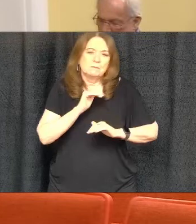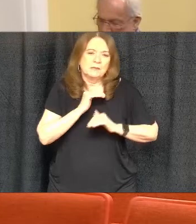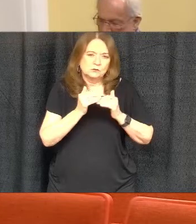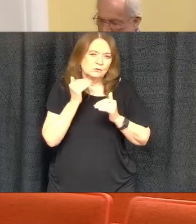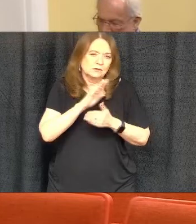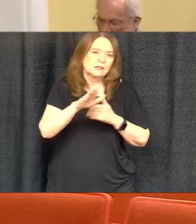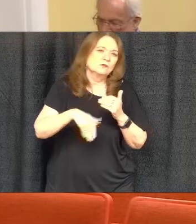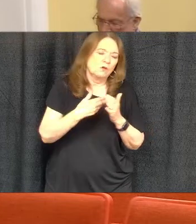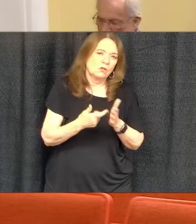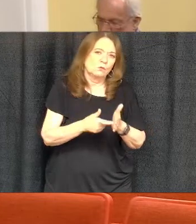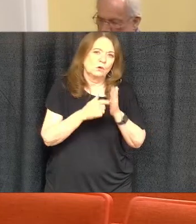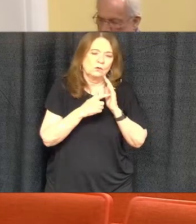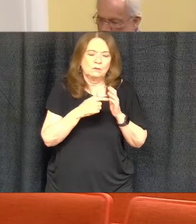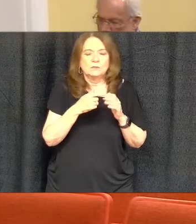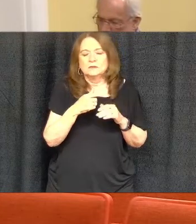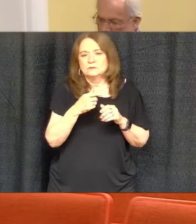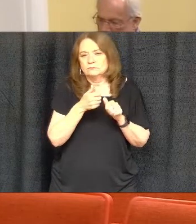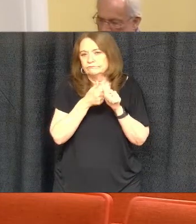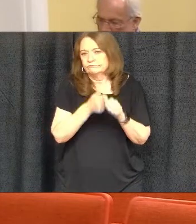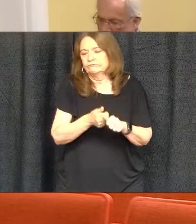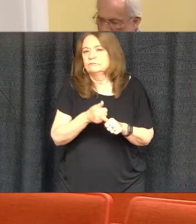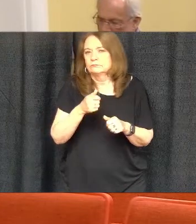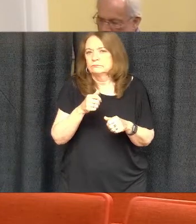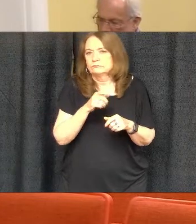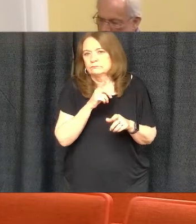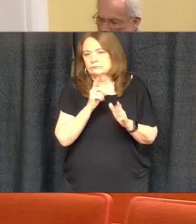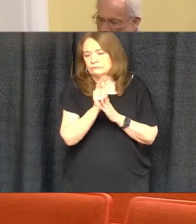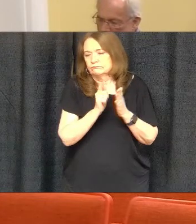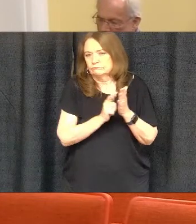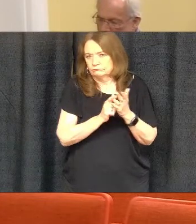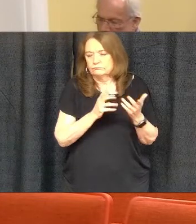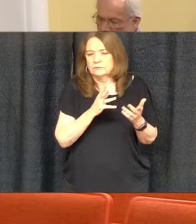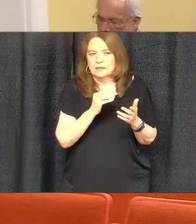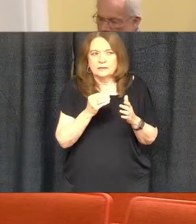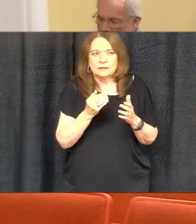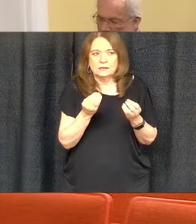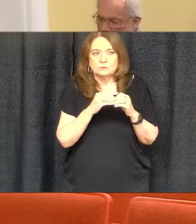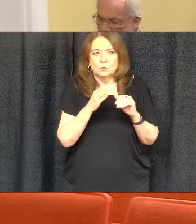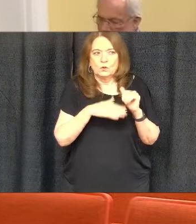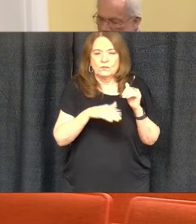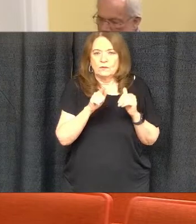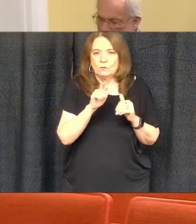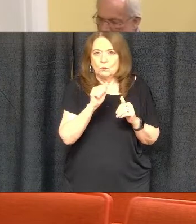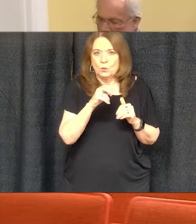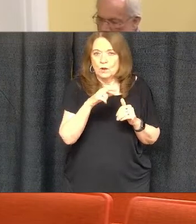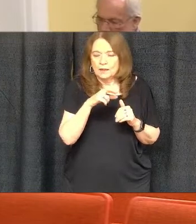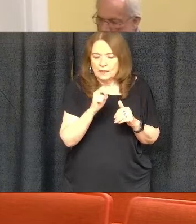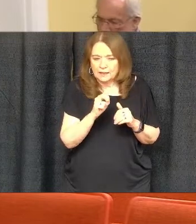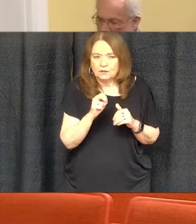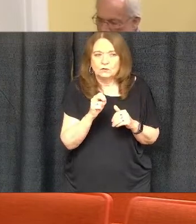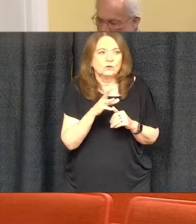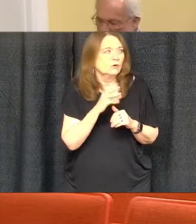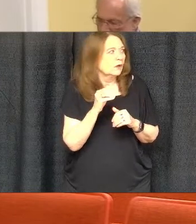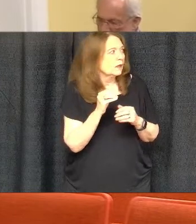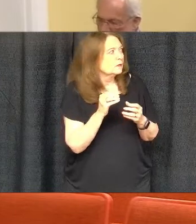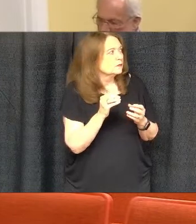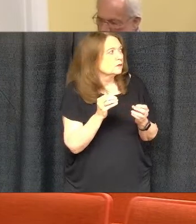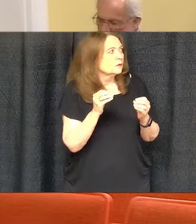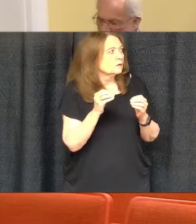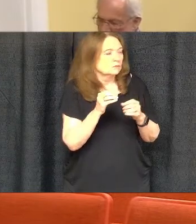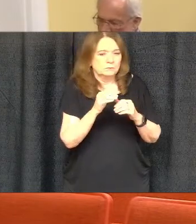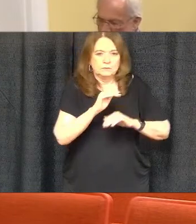all the requirements per the ordinance. It's greater than 1 acre. It has greater than 5 dwelling units per acre density, but less than